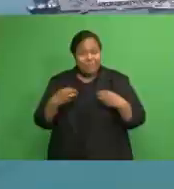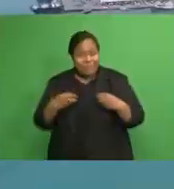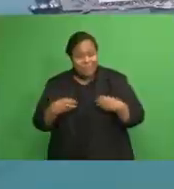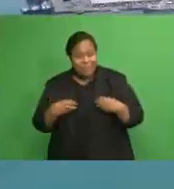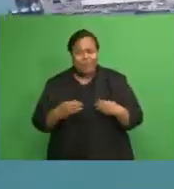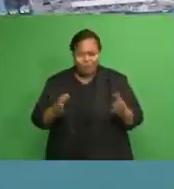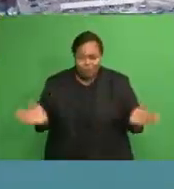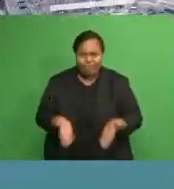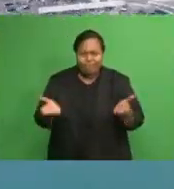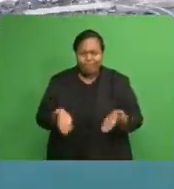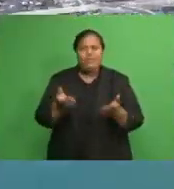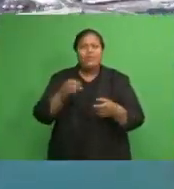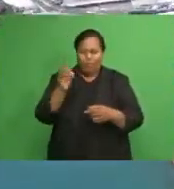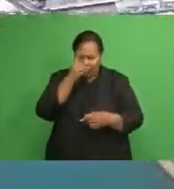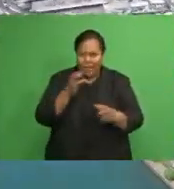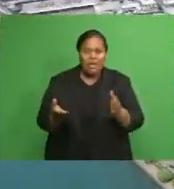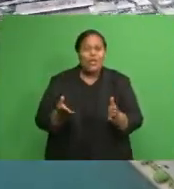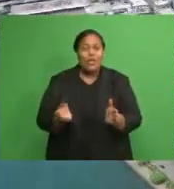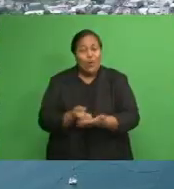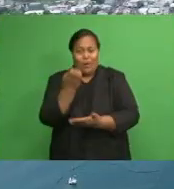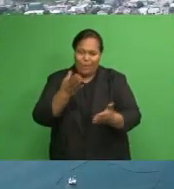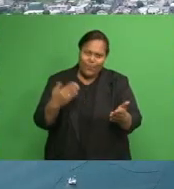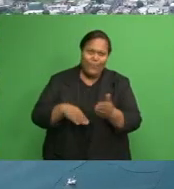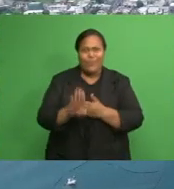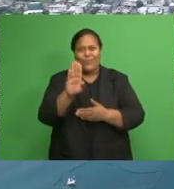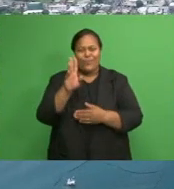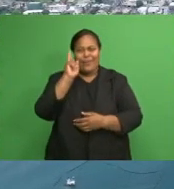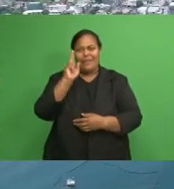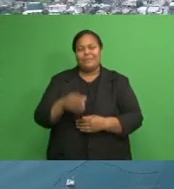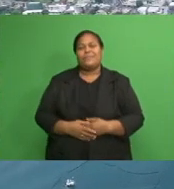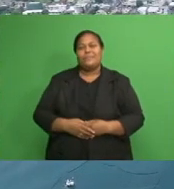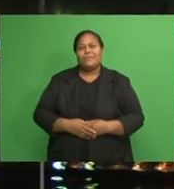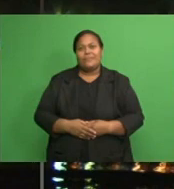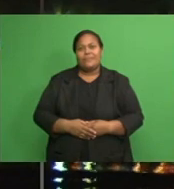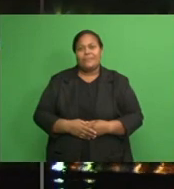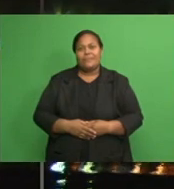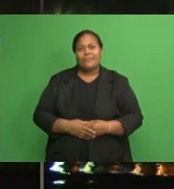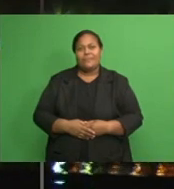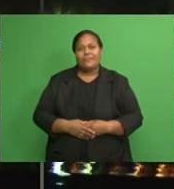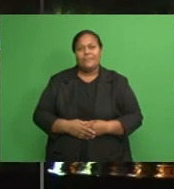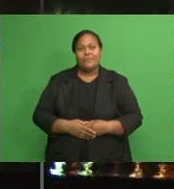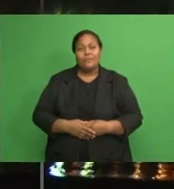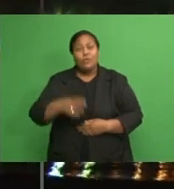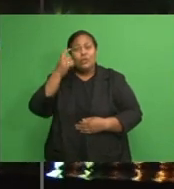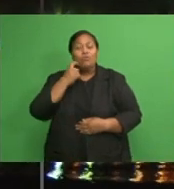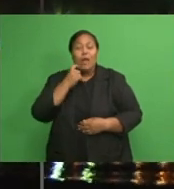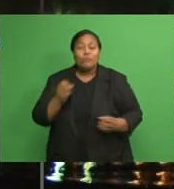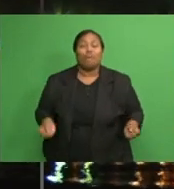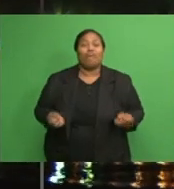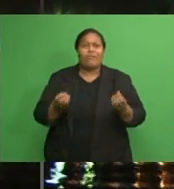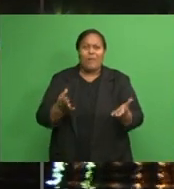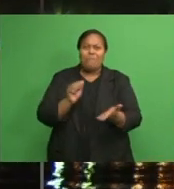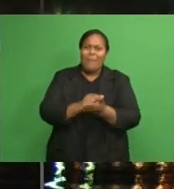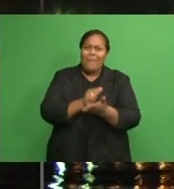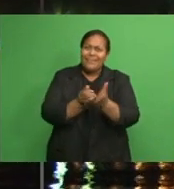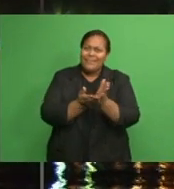economy rolling once more. Sainian Imboila, FBC News. In an effort to continue providing essential